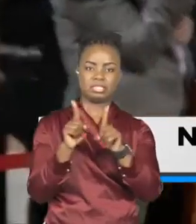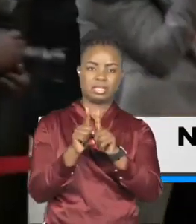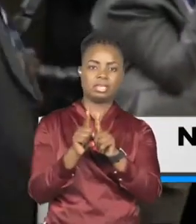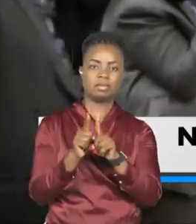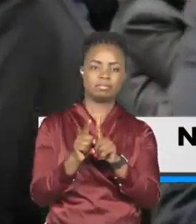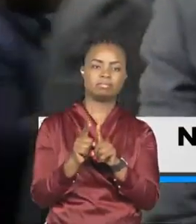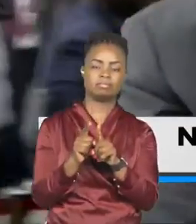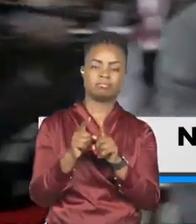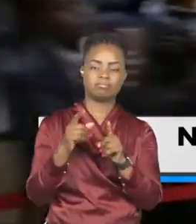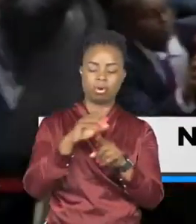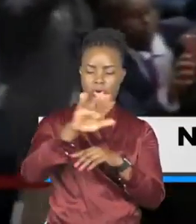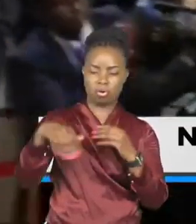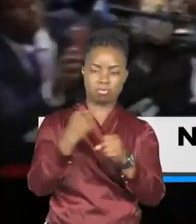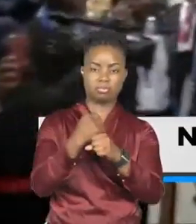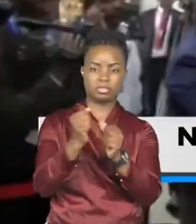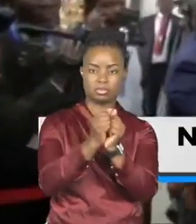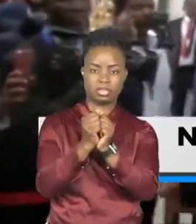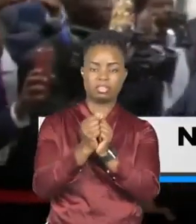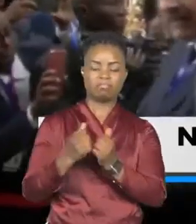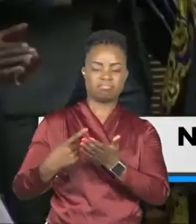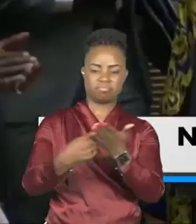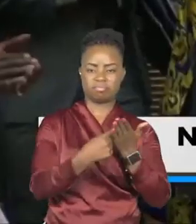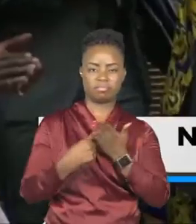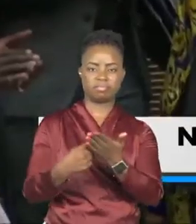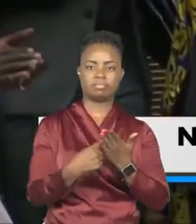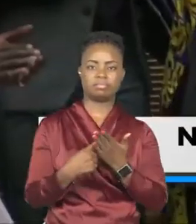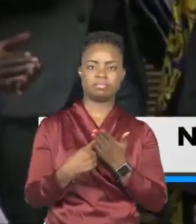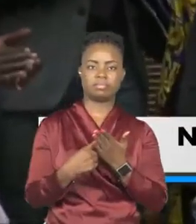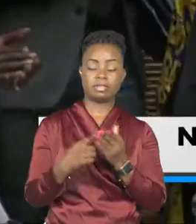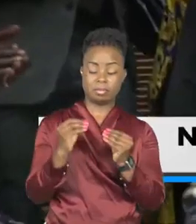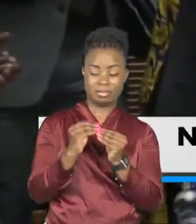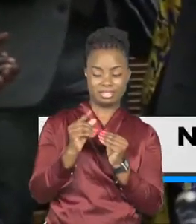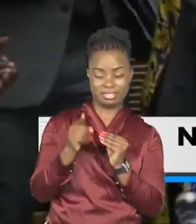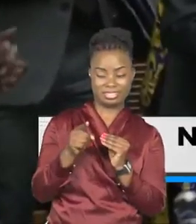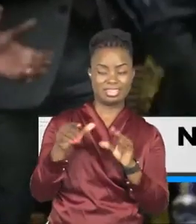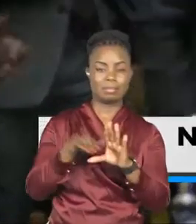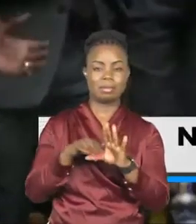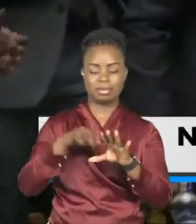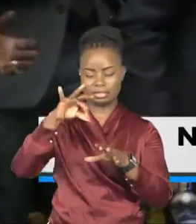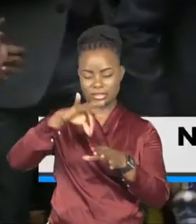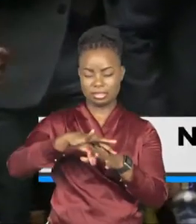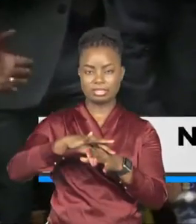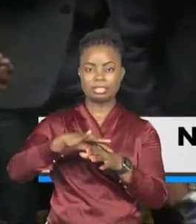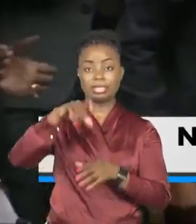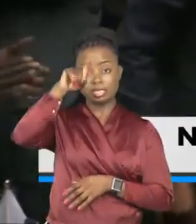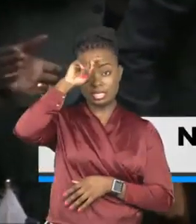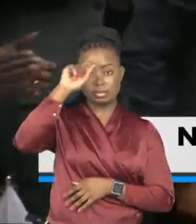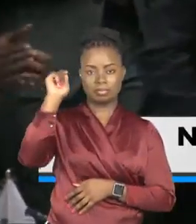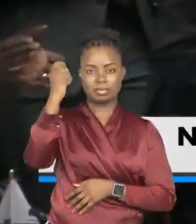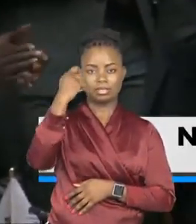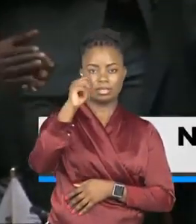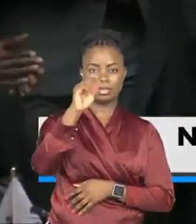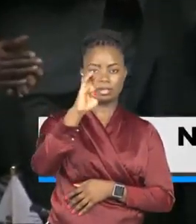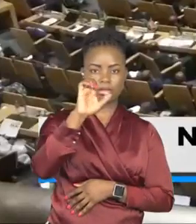all forming key points of discussion. At the meeting, members elected Egypt's president, Abdel